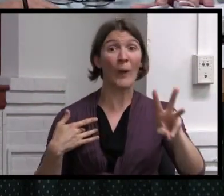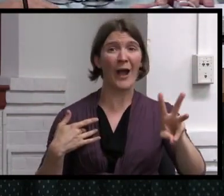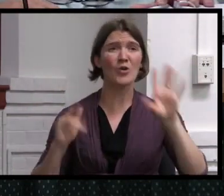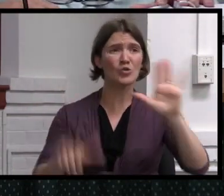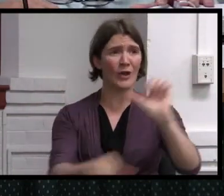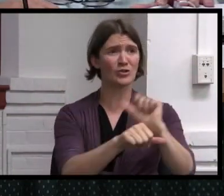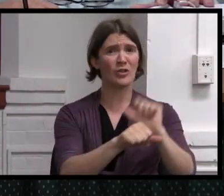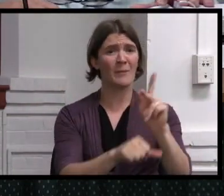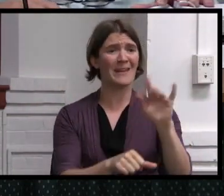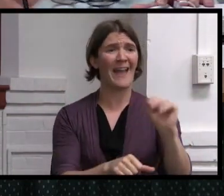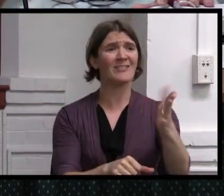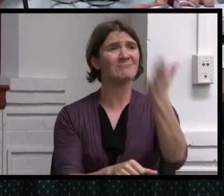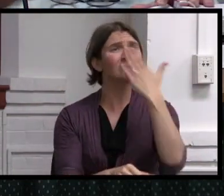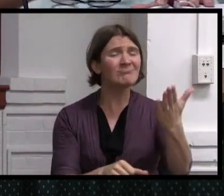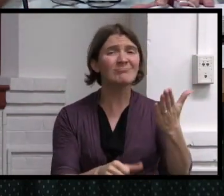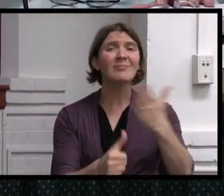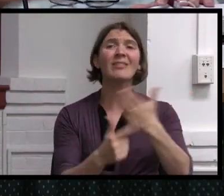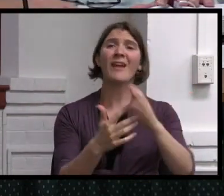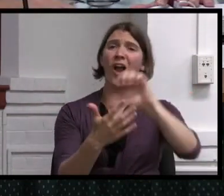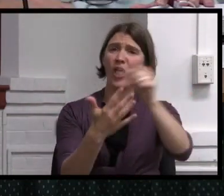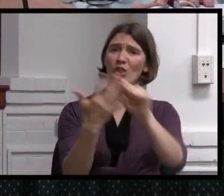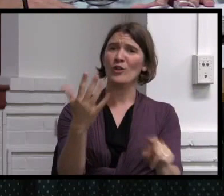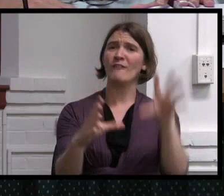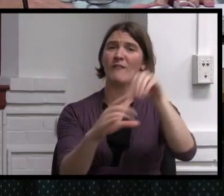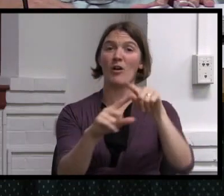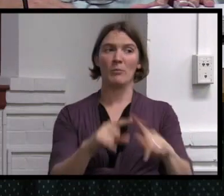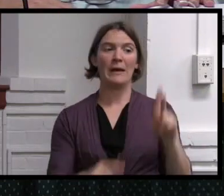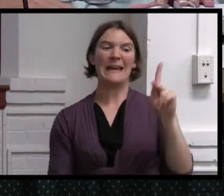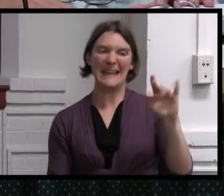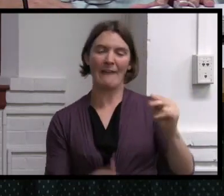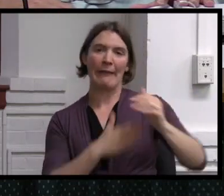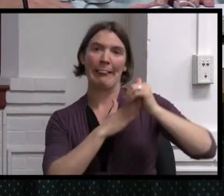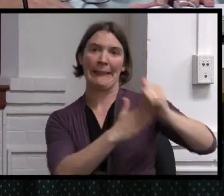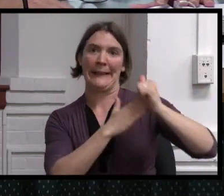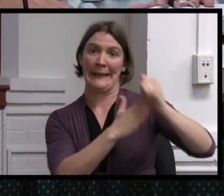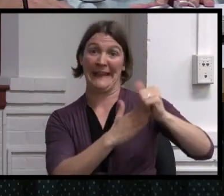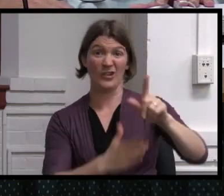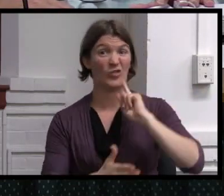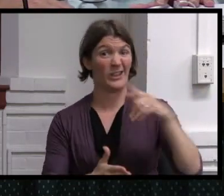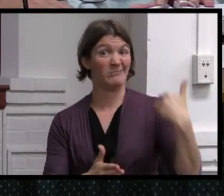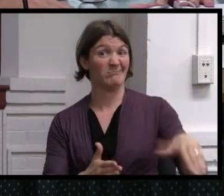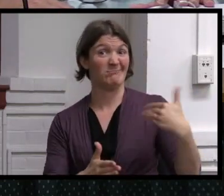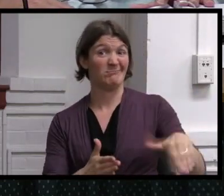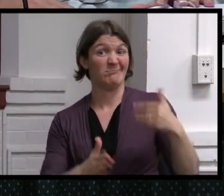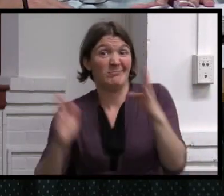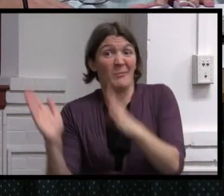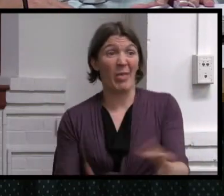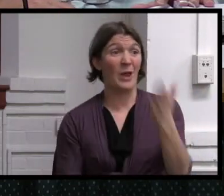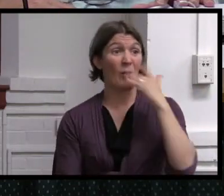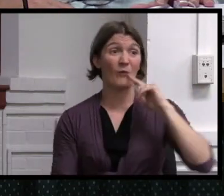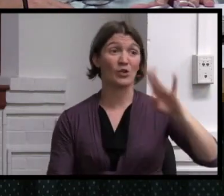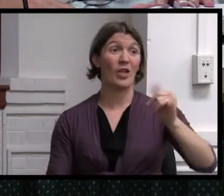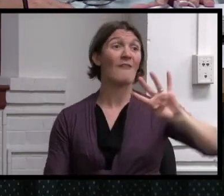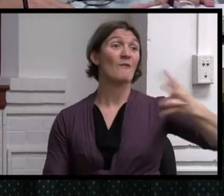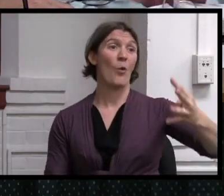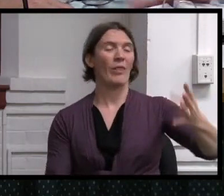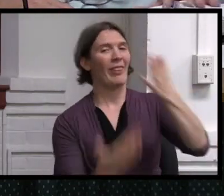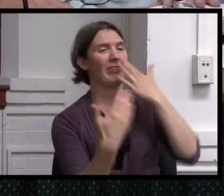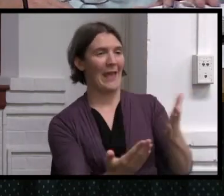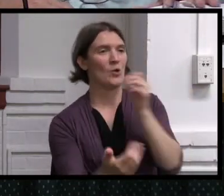a fantastic job, along with all the other people, but Kevin's the one that basically takes the brunt of everything, so he did a great